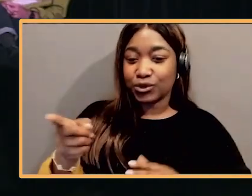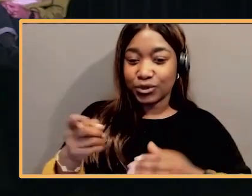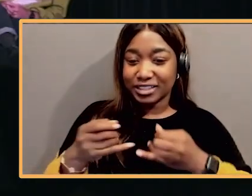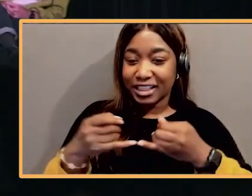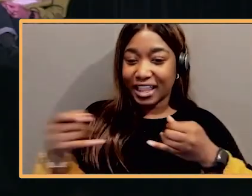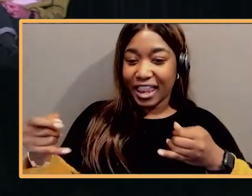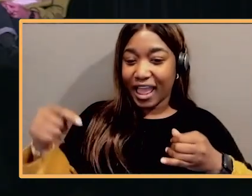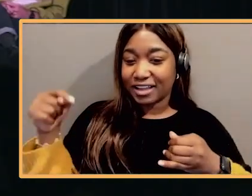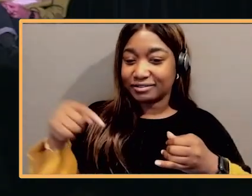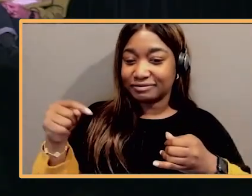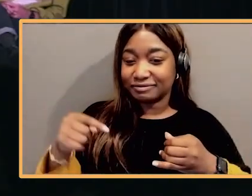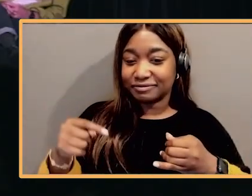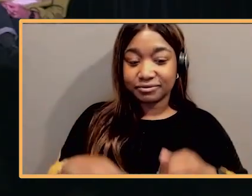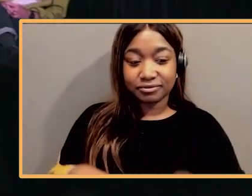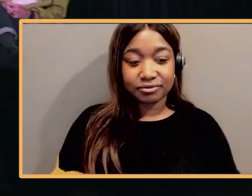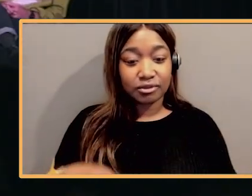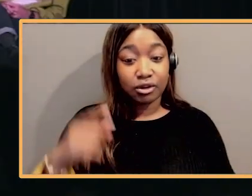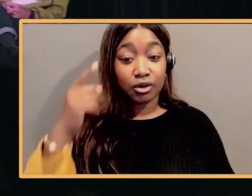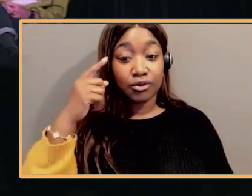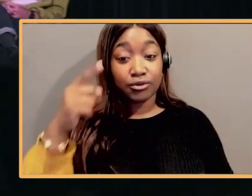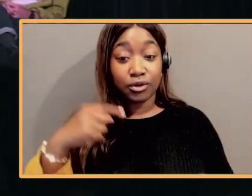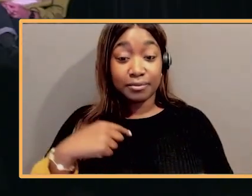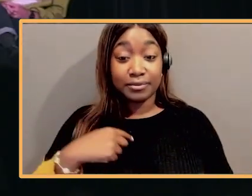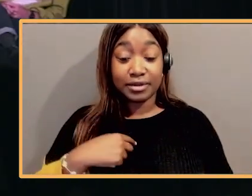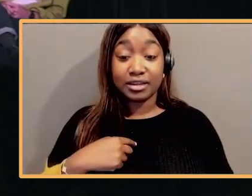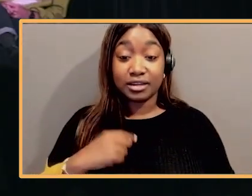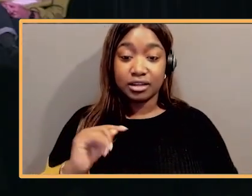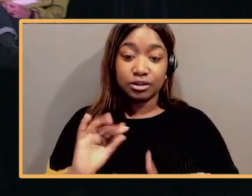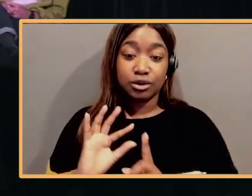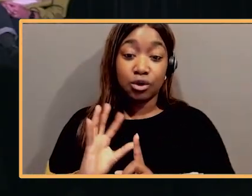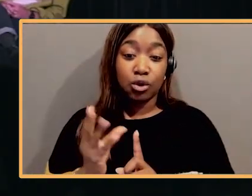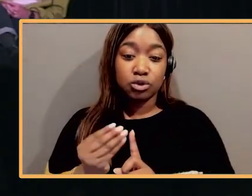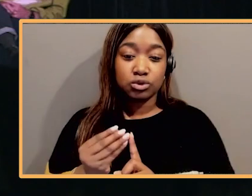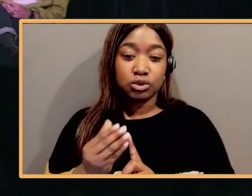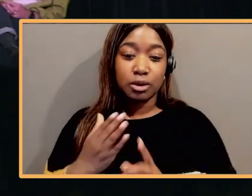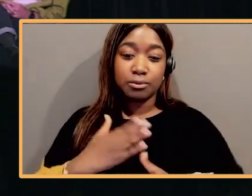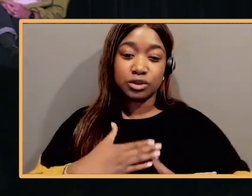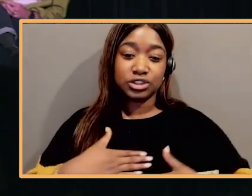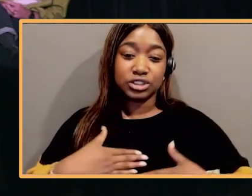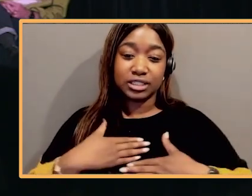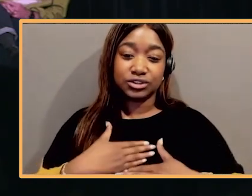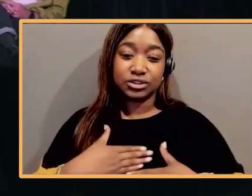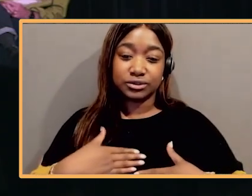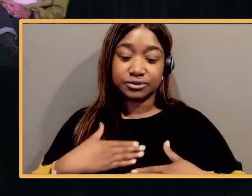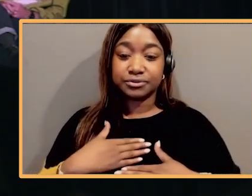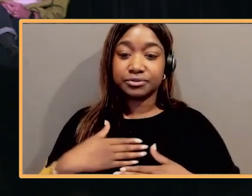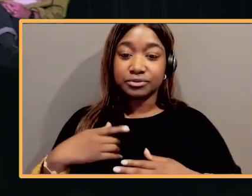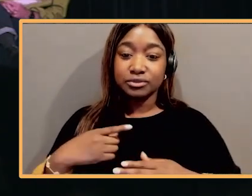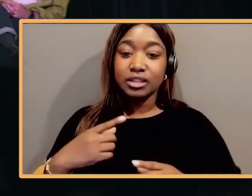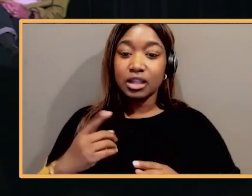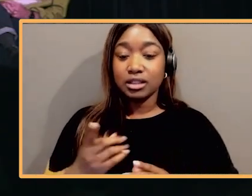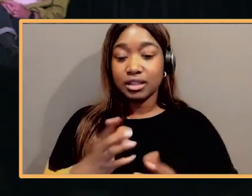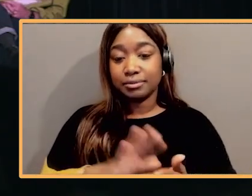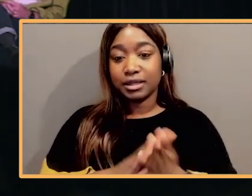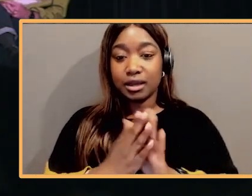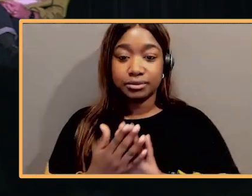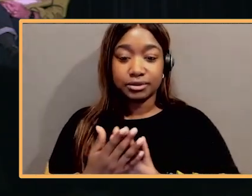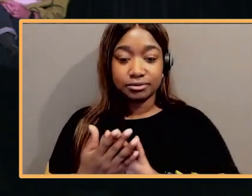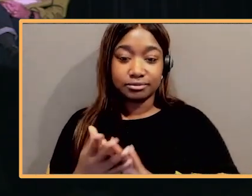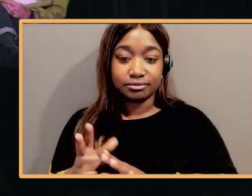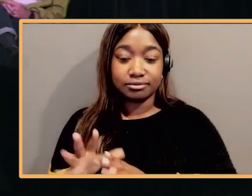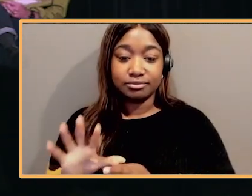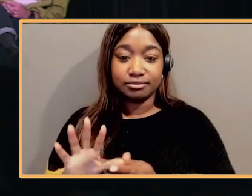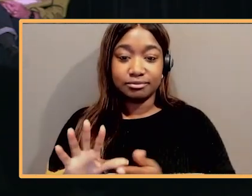for me, it's cultural appreciation that is appropriation.